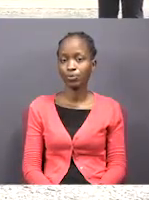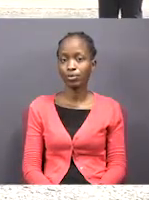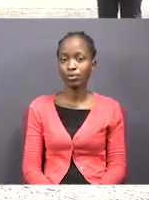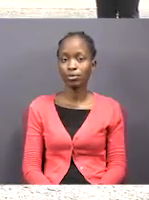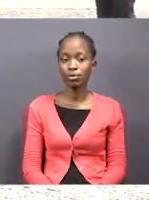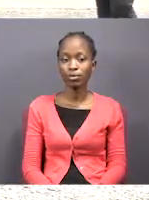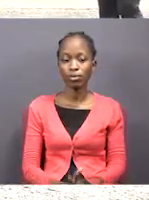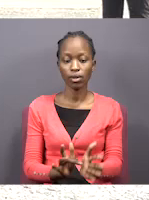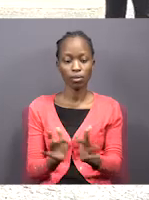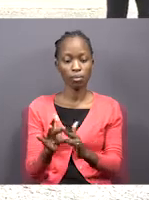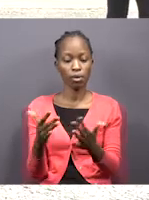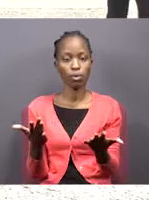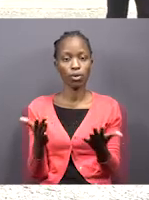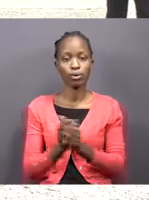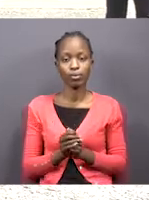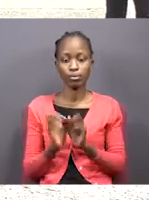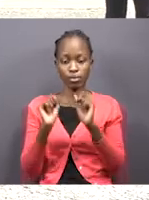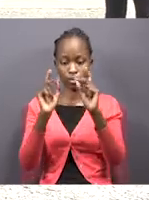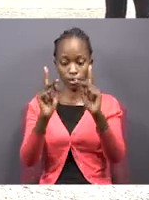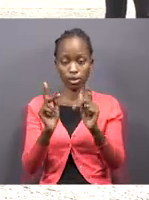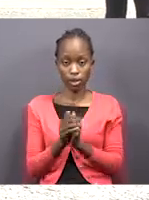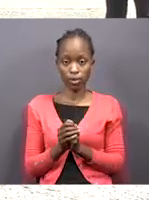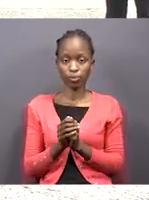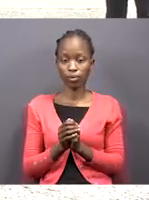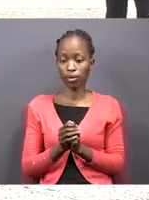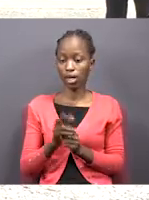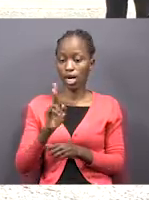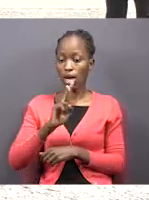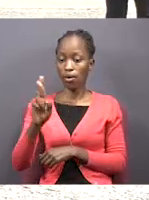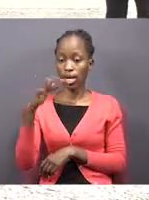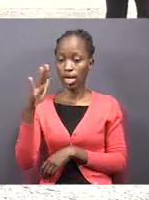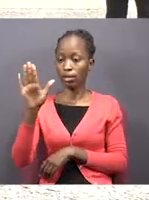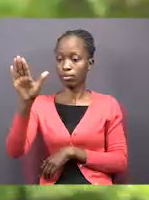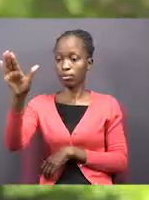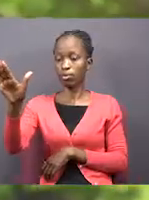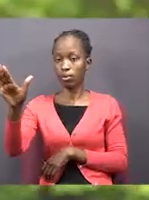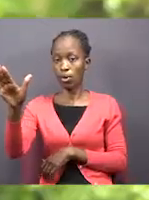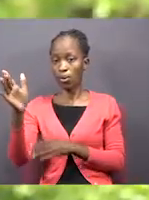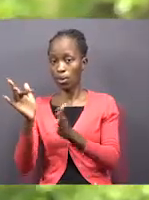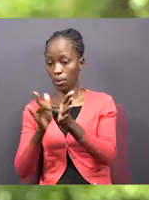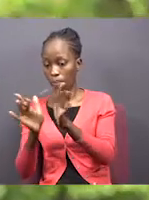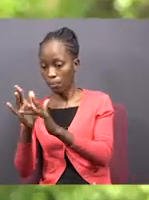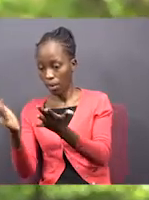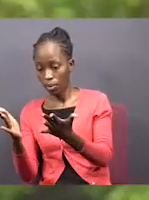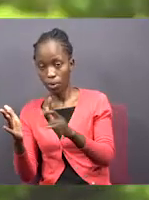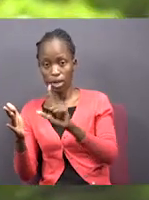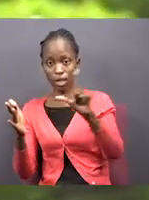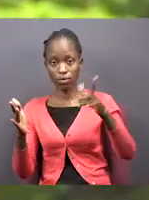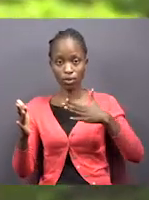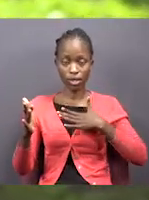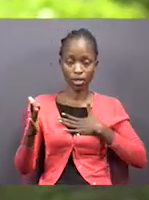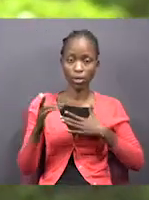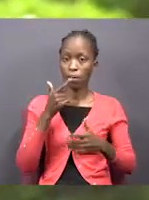left to your heart. 3, 2, 1, I pledge allegiance, let's go. I pledge allegiance to the